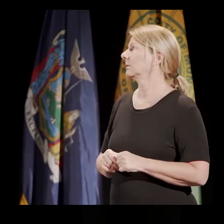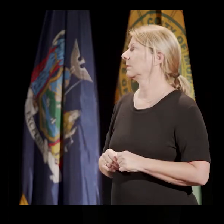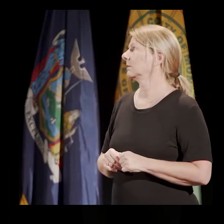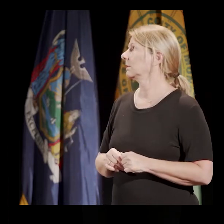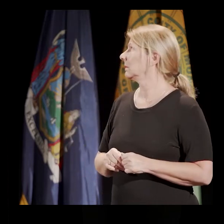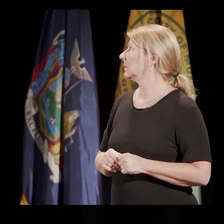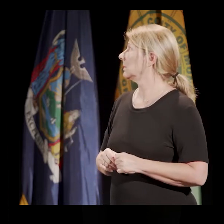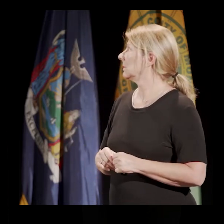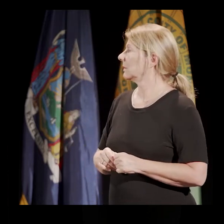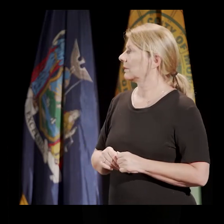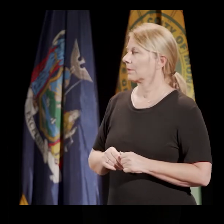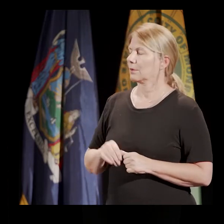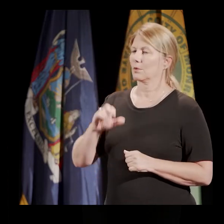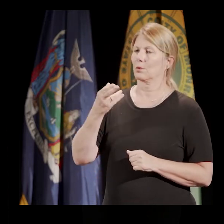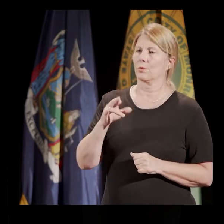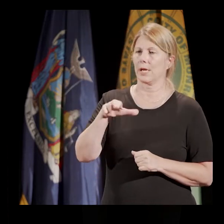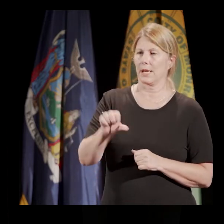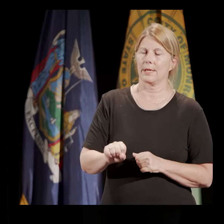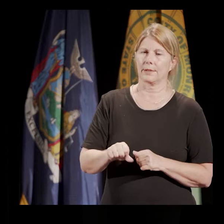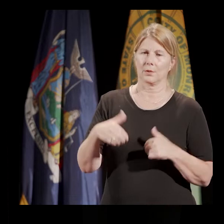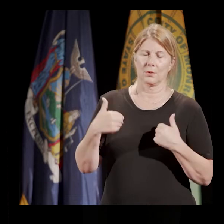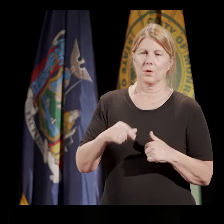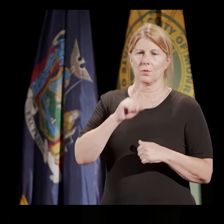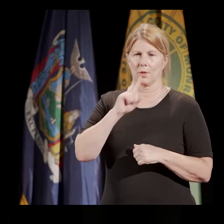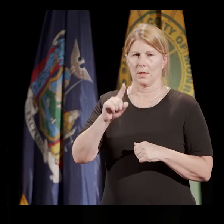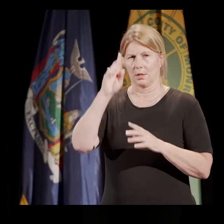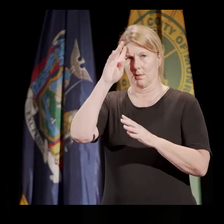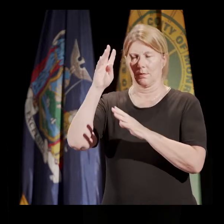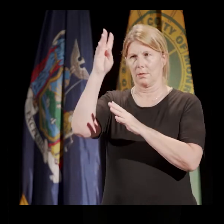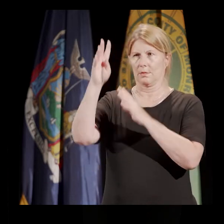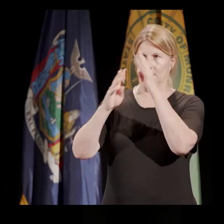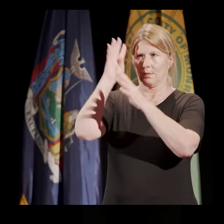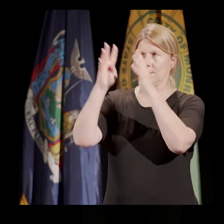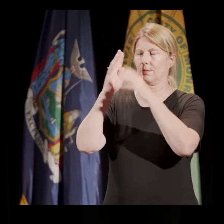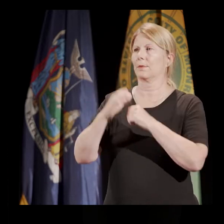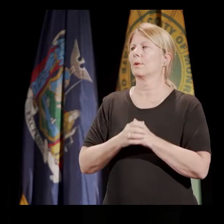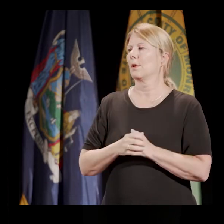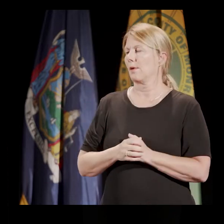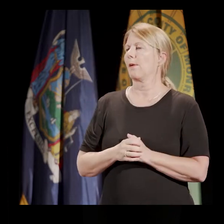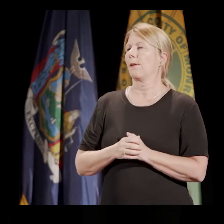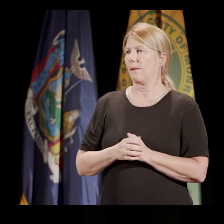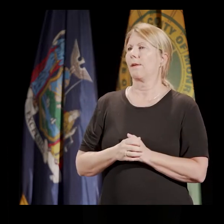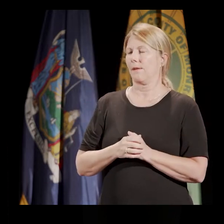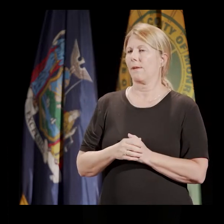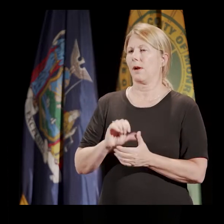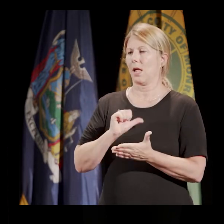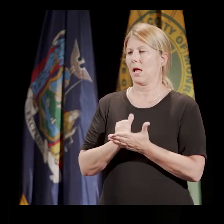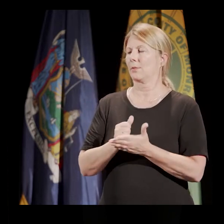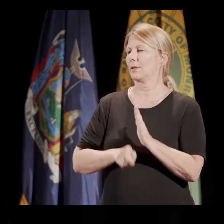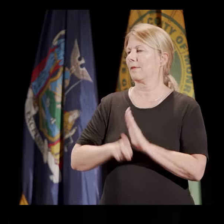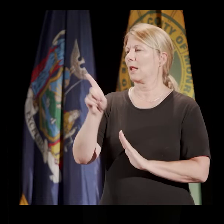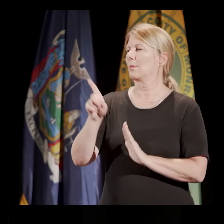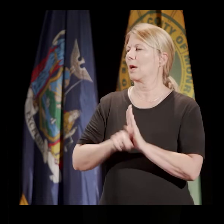proven innovator. He brings decades of experience as a transportation planner in both private enterprise and public policy, and I know I drive